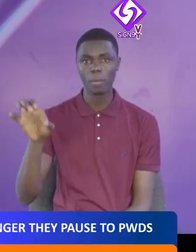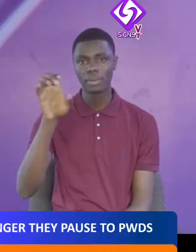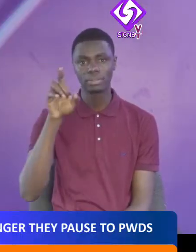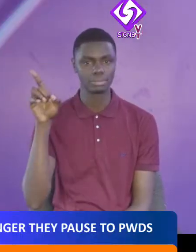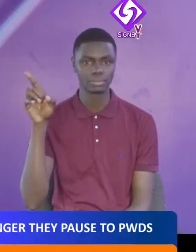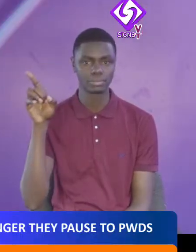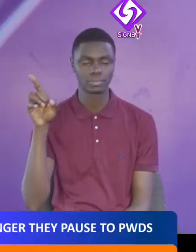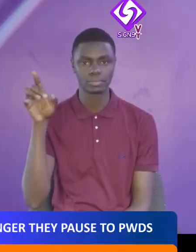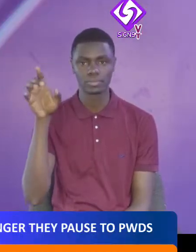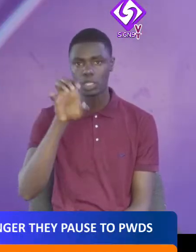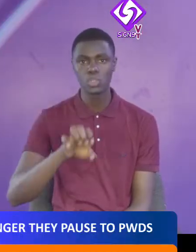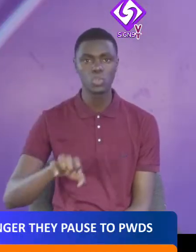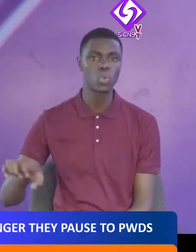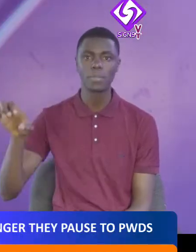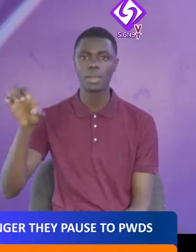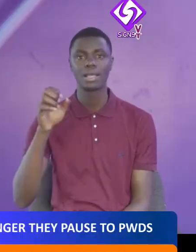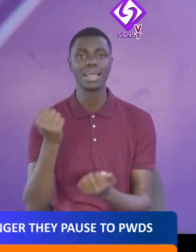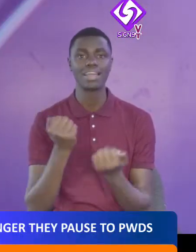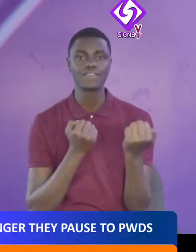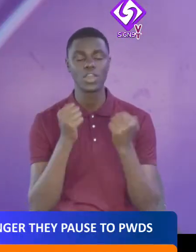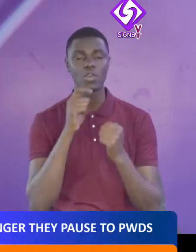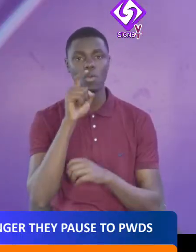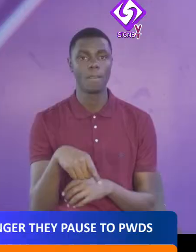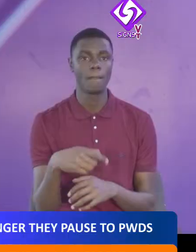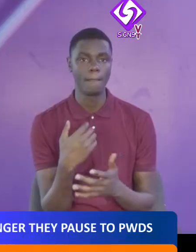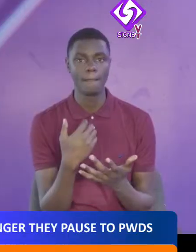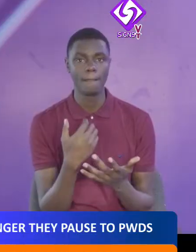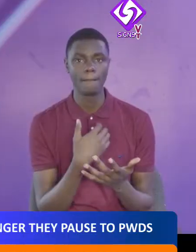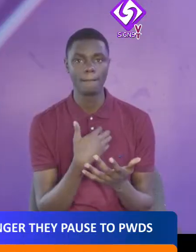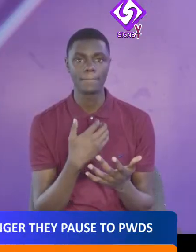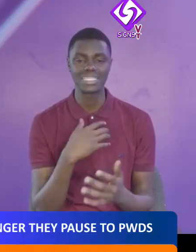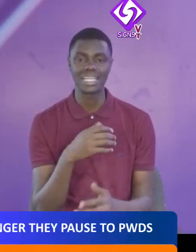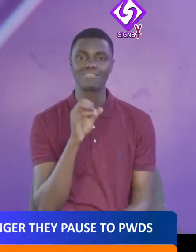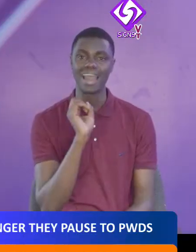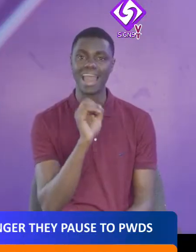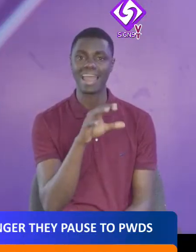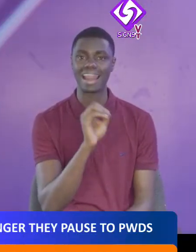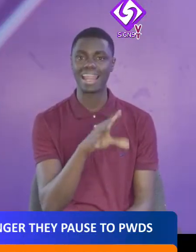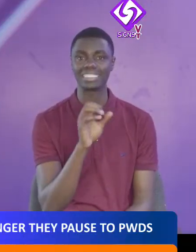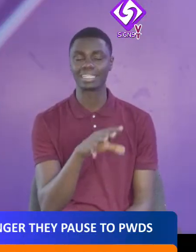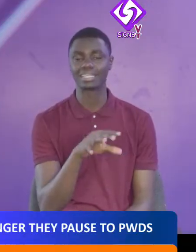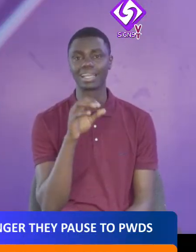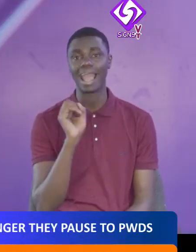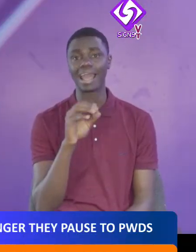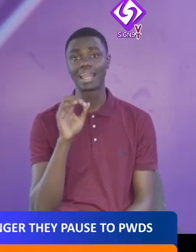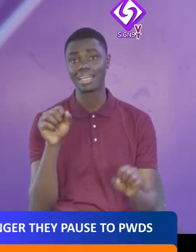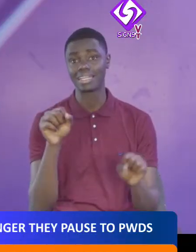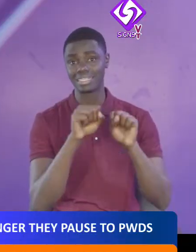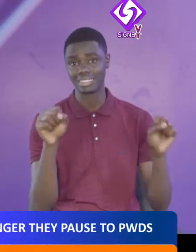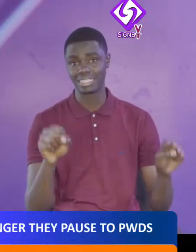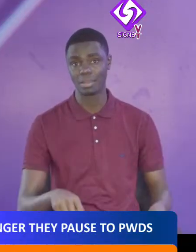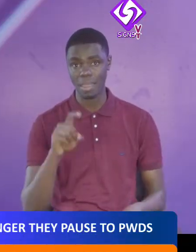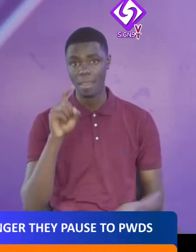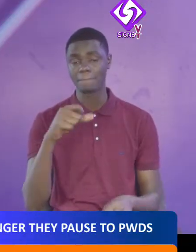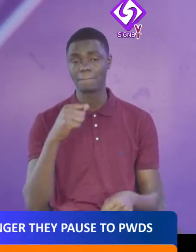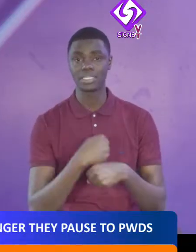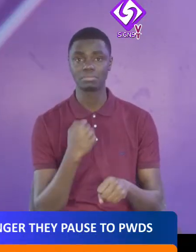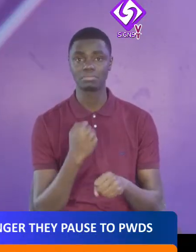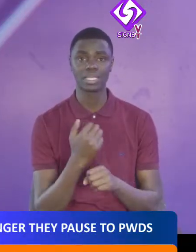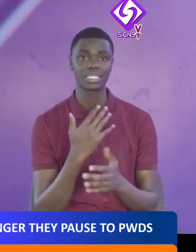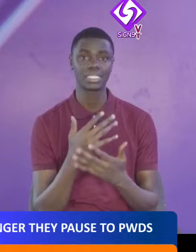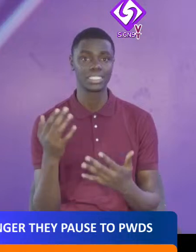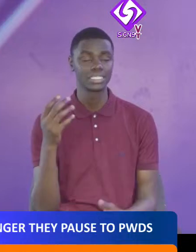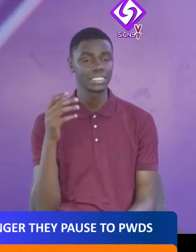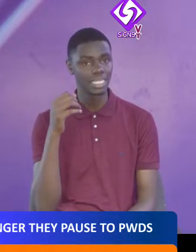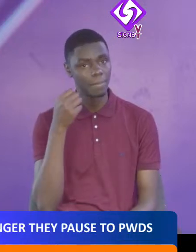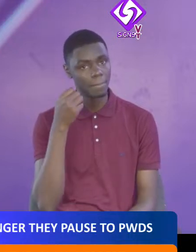the vehicles are mandated to have an alerting system where they have to make some noise for the